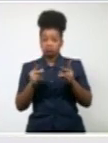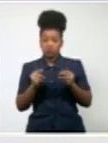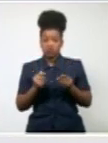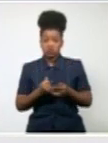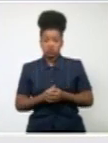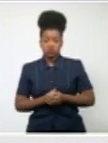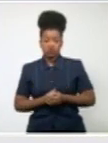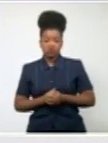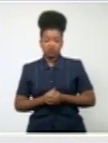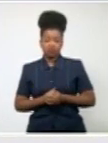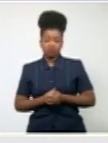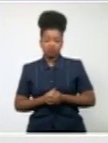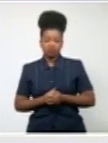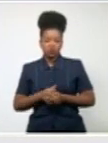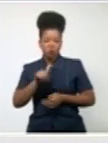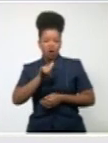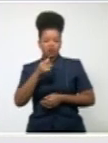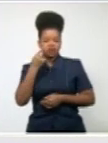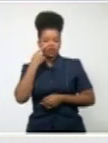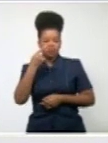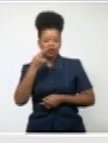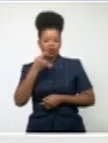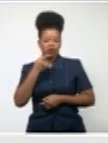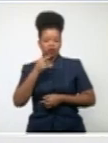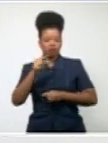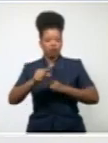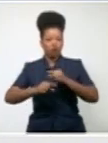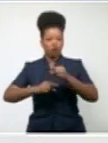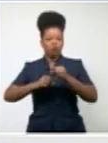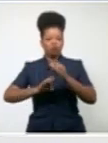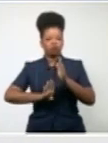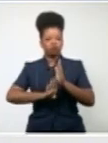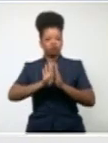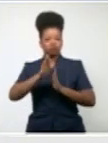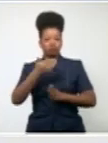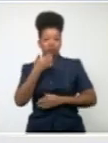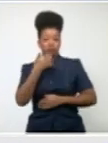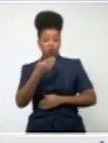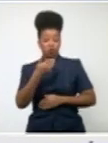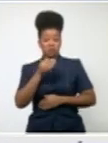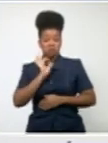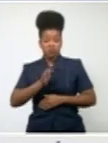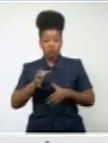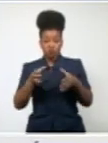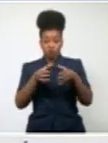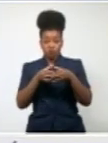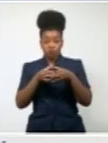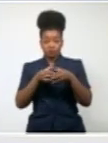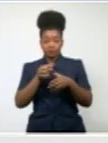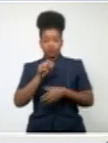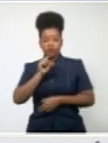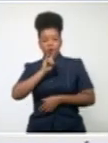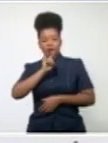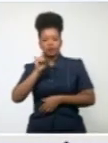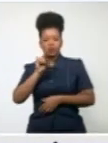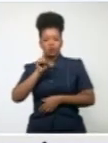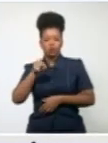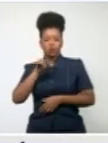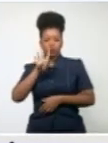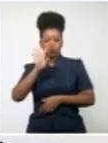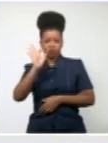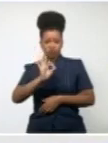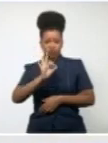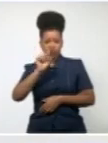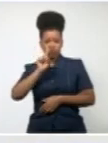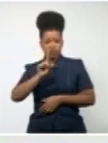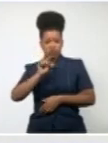Expresa la evolución de nuestros pacientes. De ellos 164, o sea, el 99,4%. Of these 165,